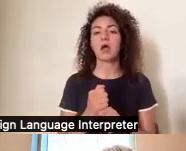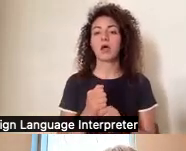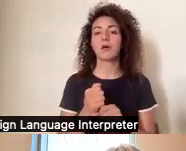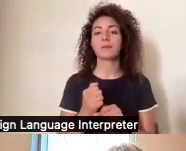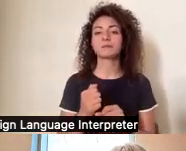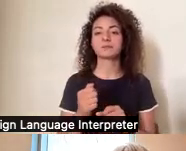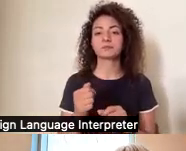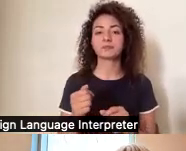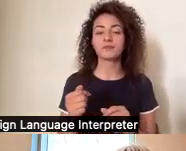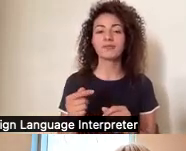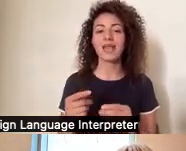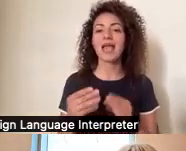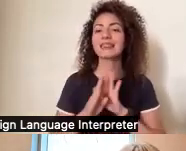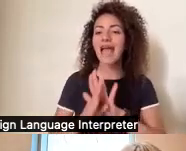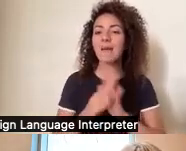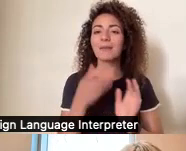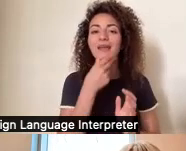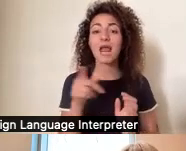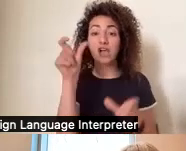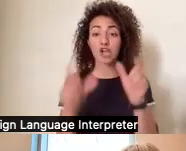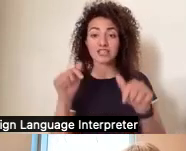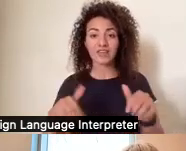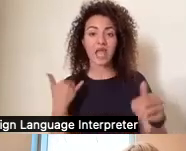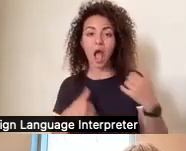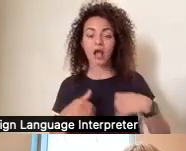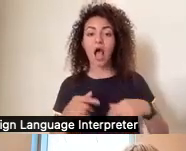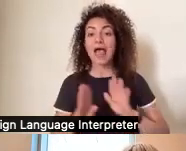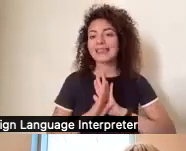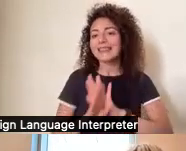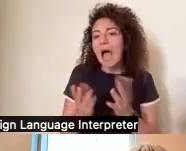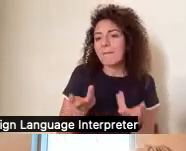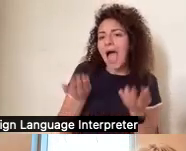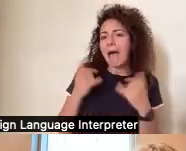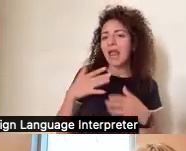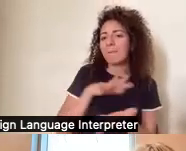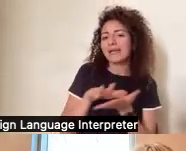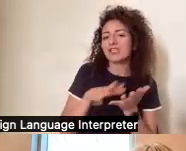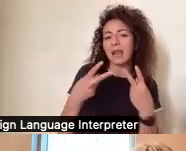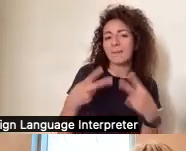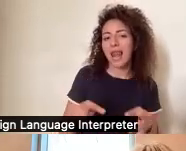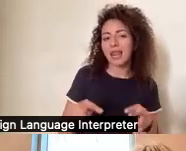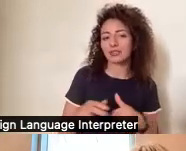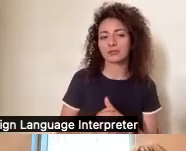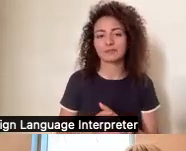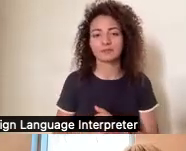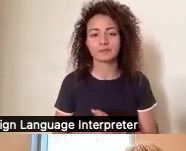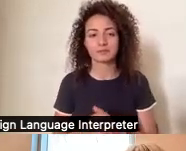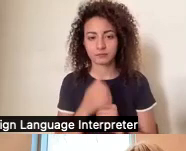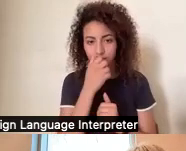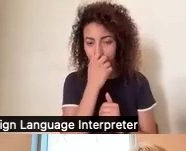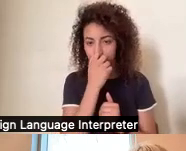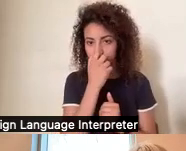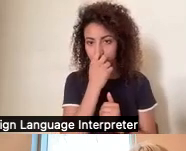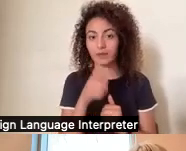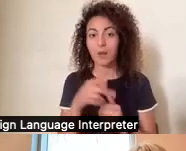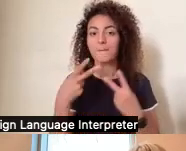so prevention. It also supports carers. But the one thing that was really good about that Care Act was it was developed from